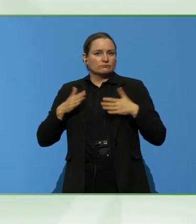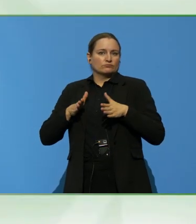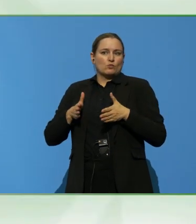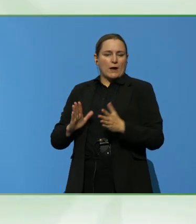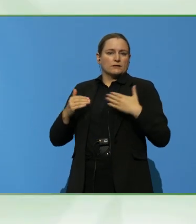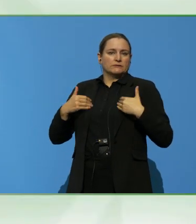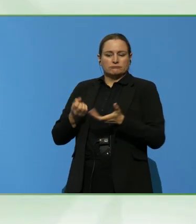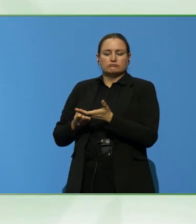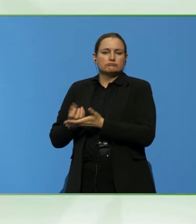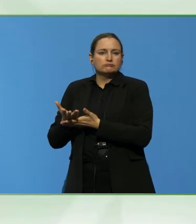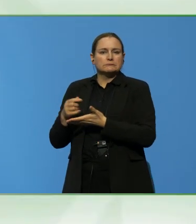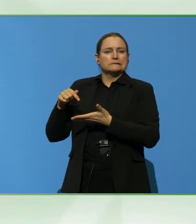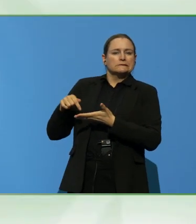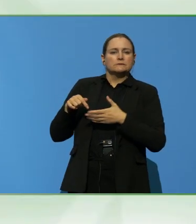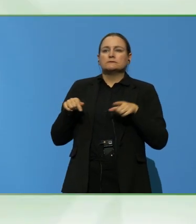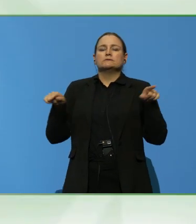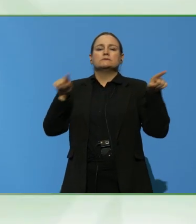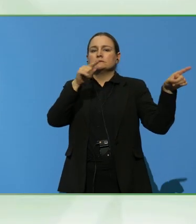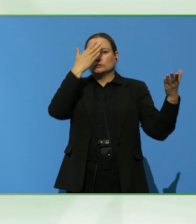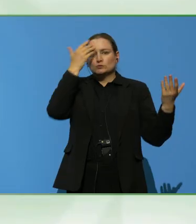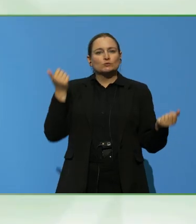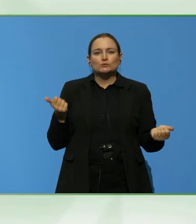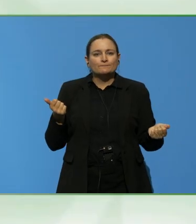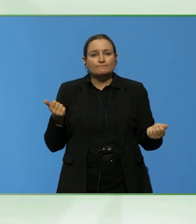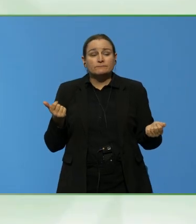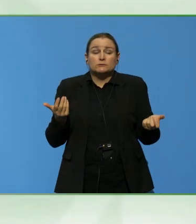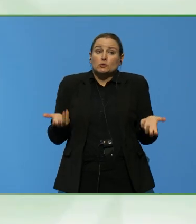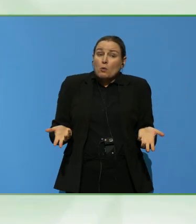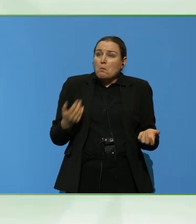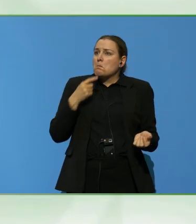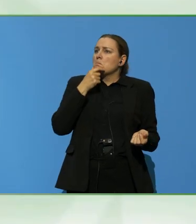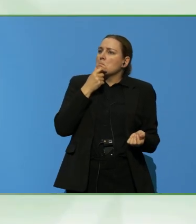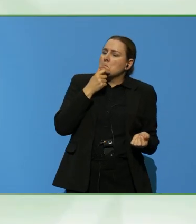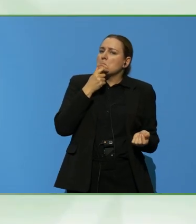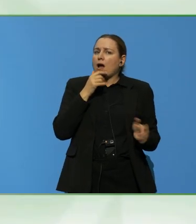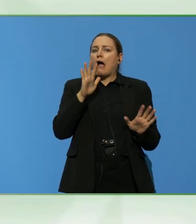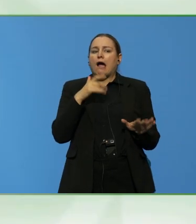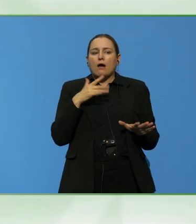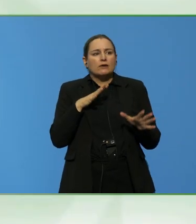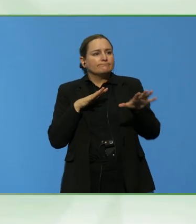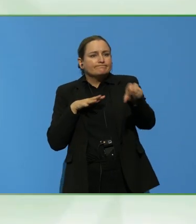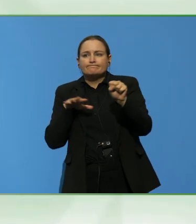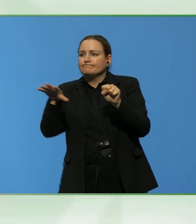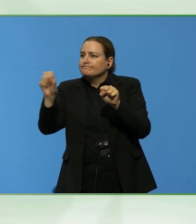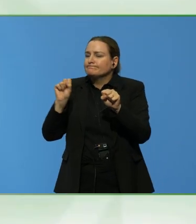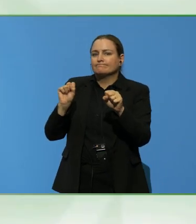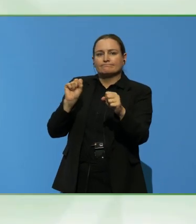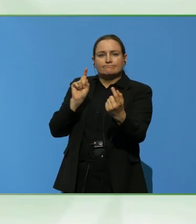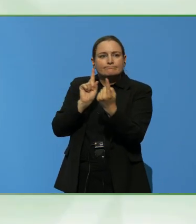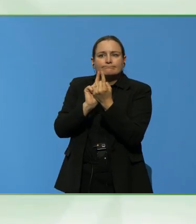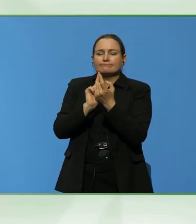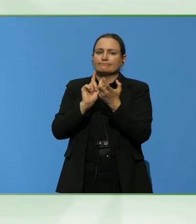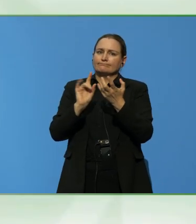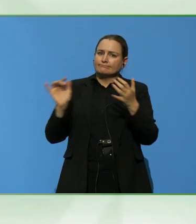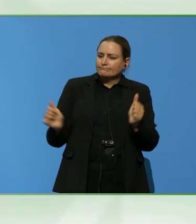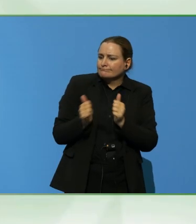therefore, we said, let's find stakeholders, let's find organizations who have been able to engage with mainstream audiences, and these